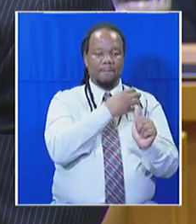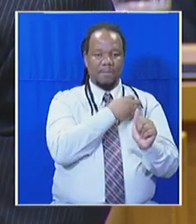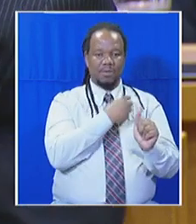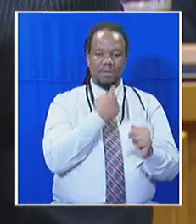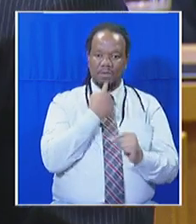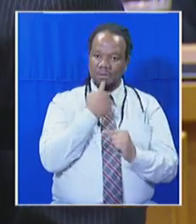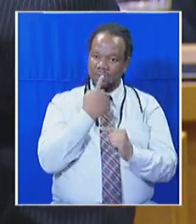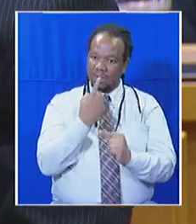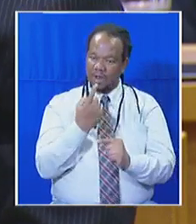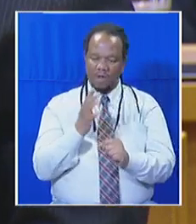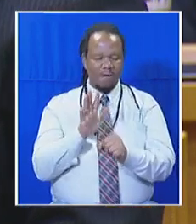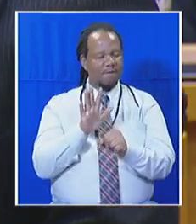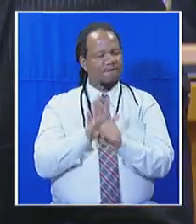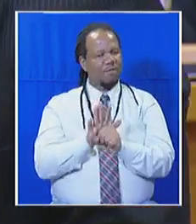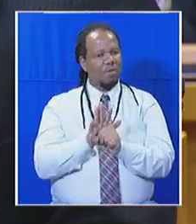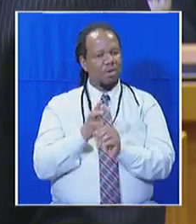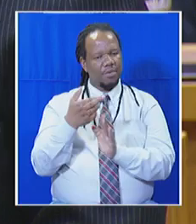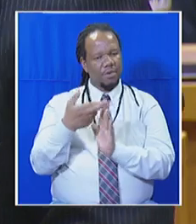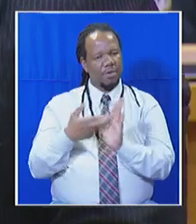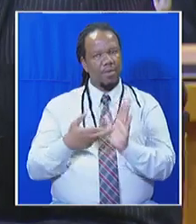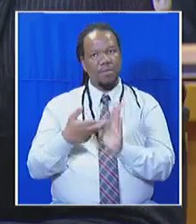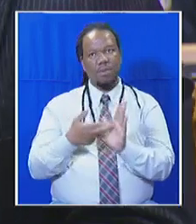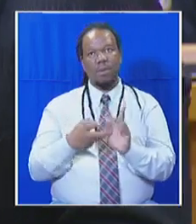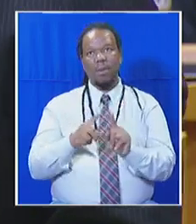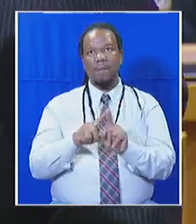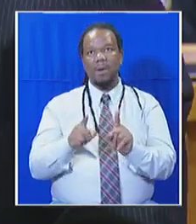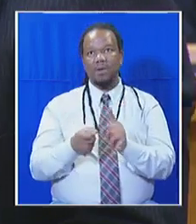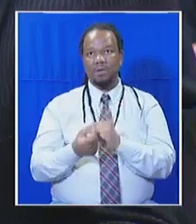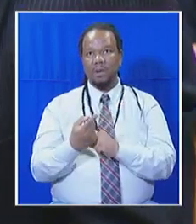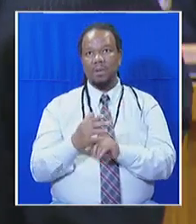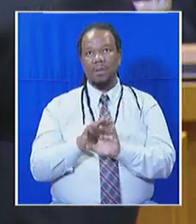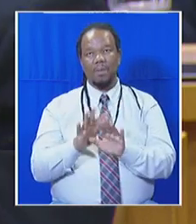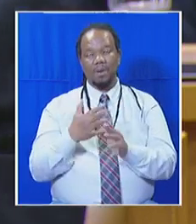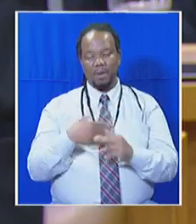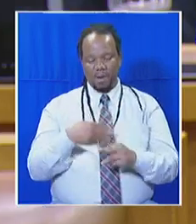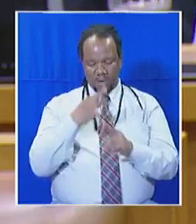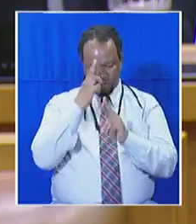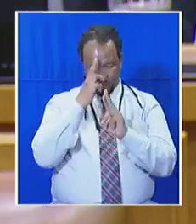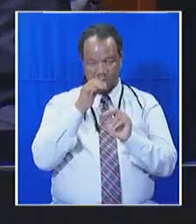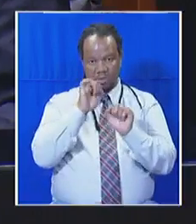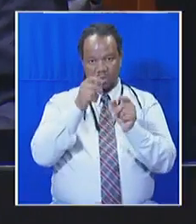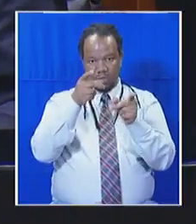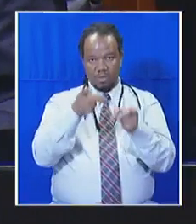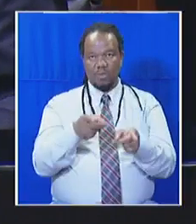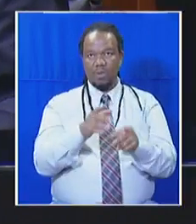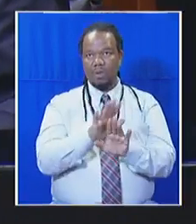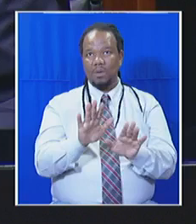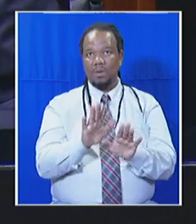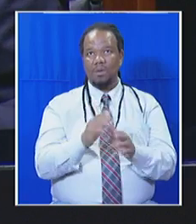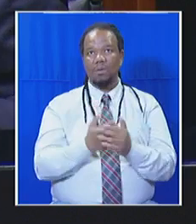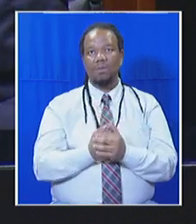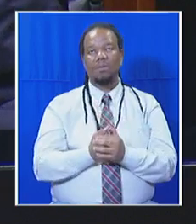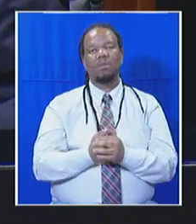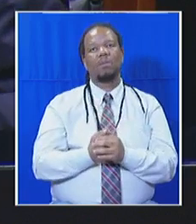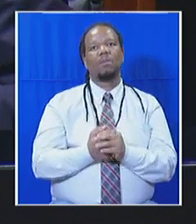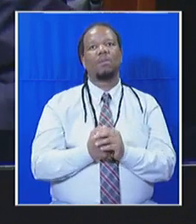reports concerning matters under their control. That is not taking place, but I respect your ruling, and we will try and move forward. Yes.